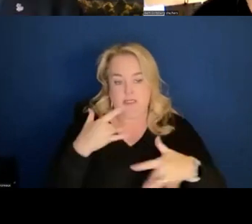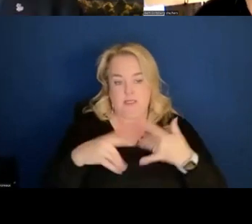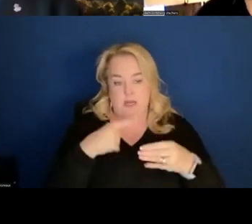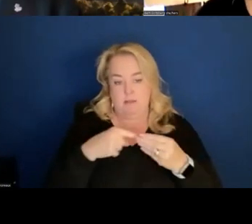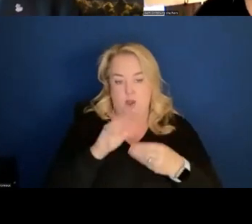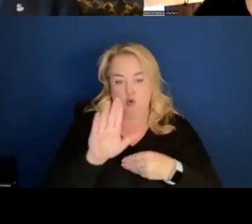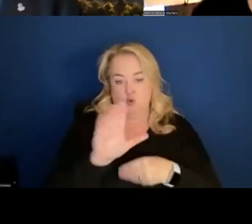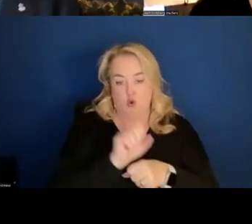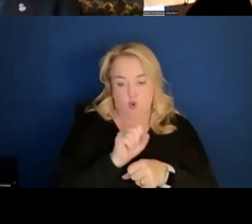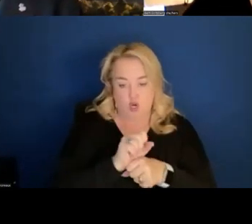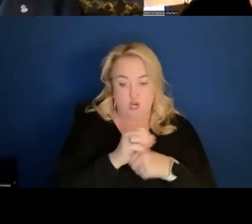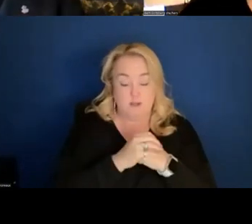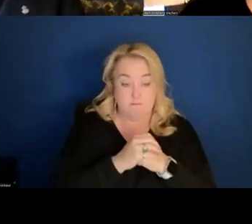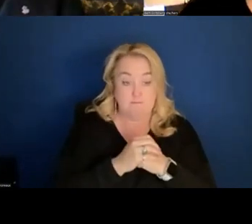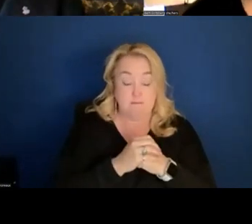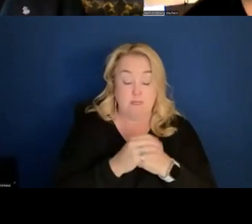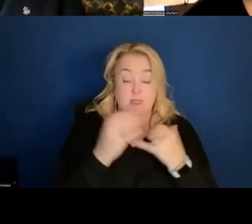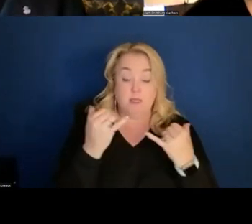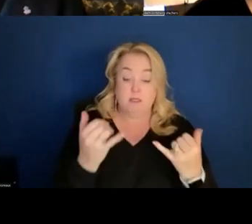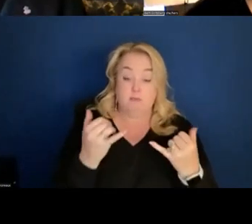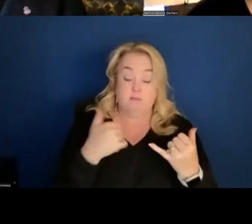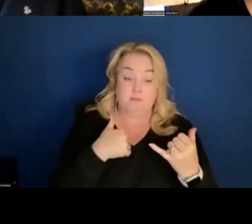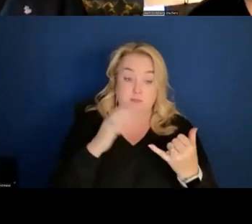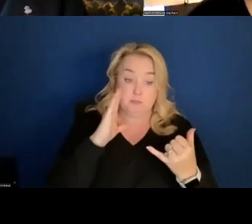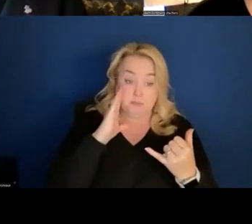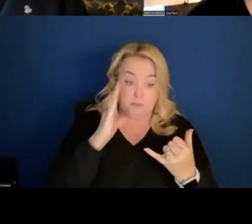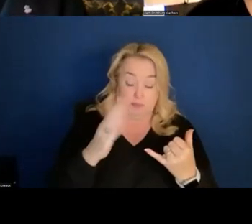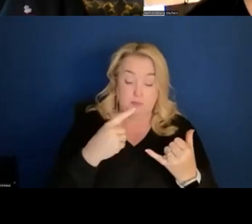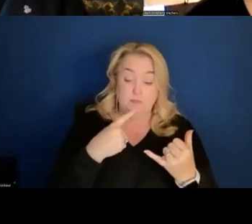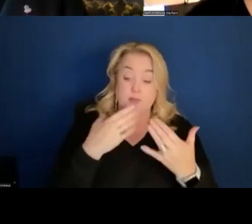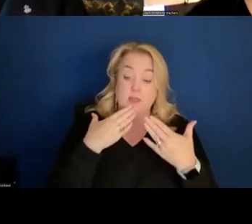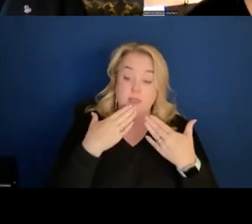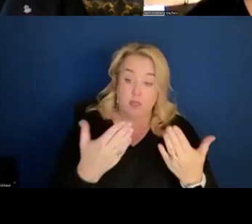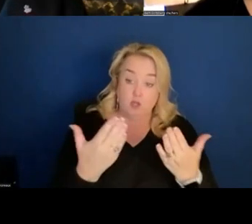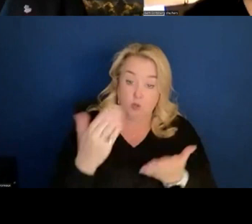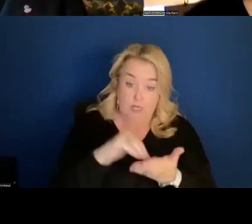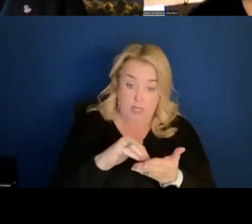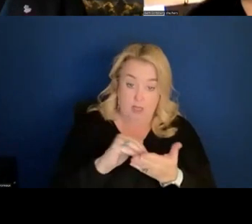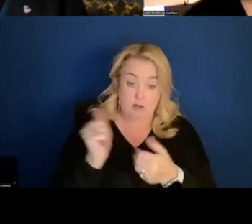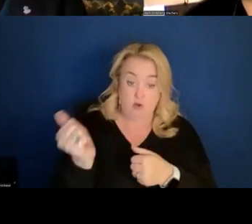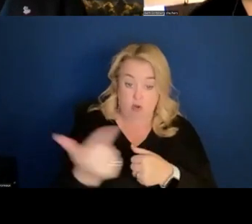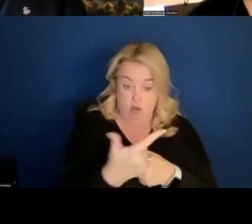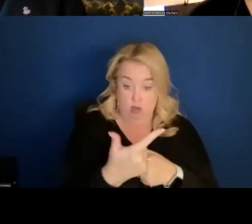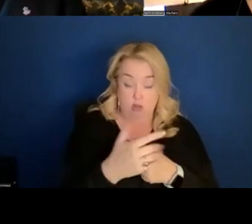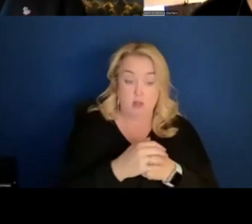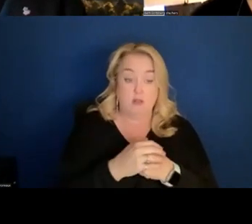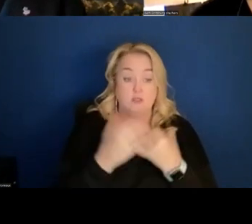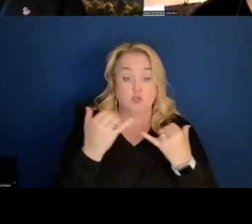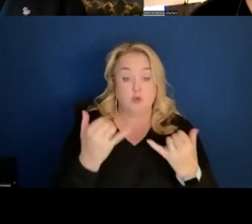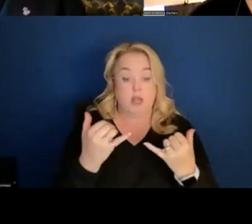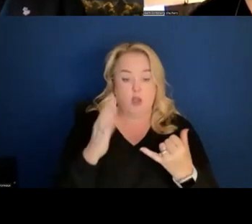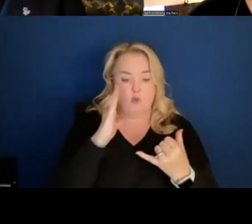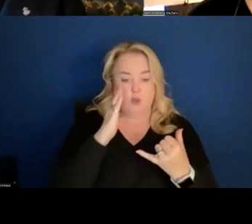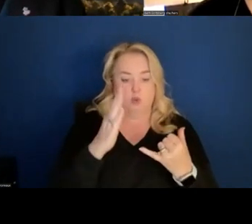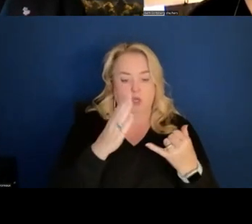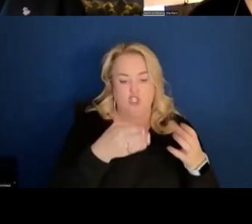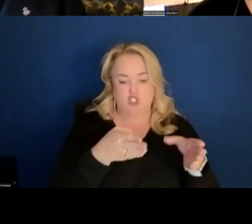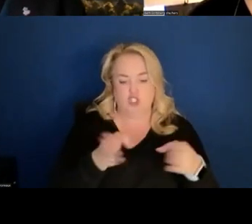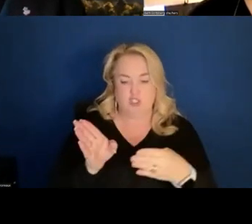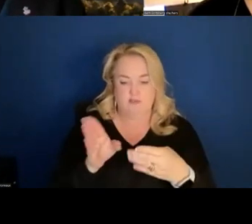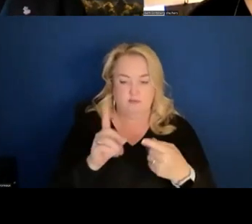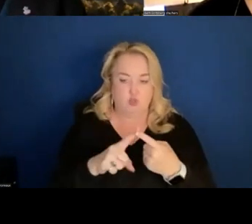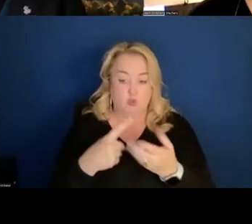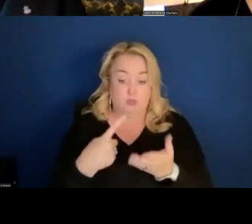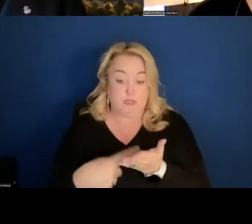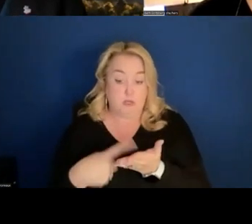work you're doing. So with that, I will just say thank you again, all of you. And now we'll kind of shift to our